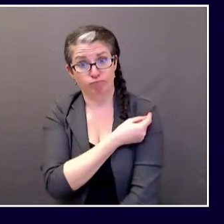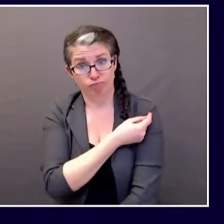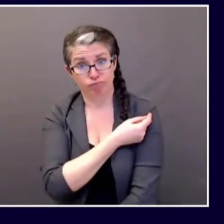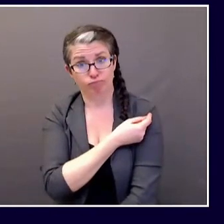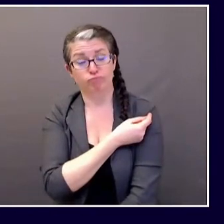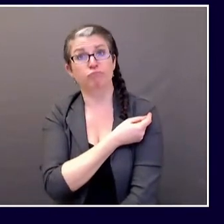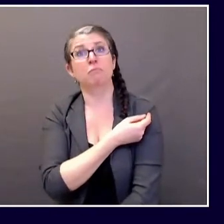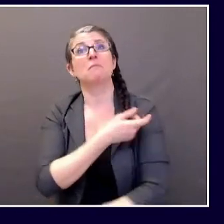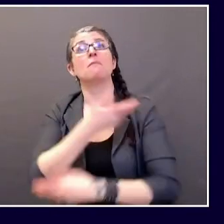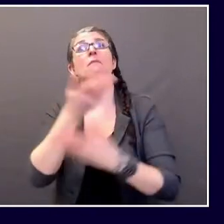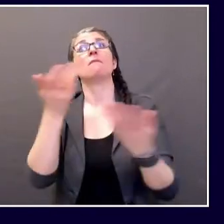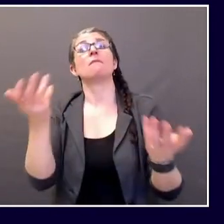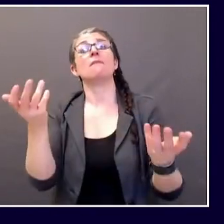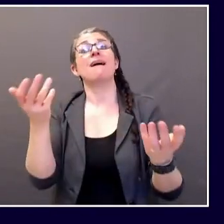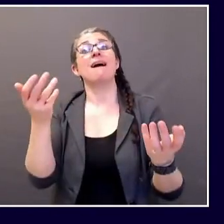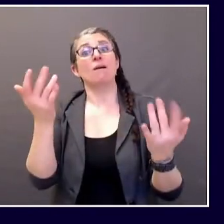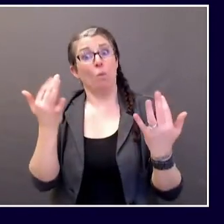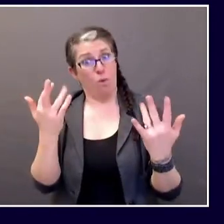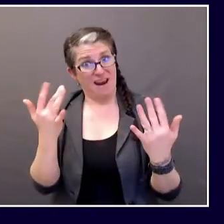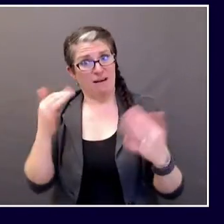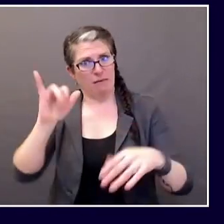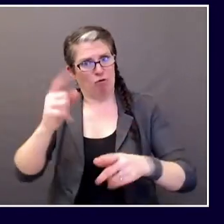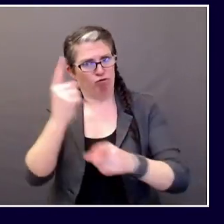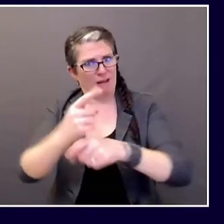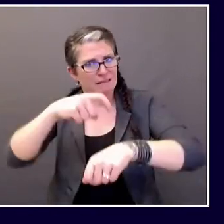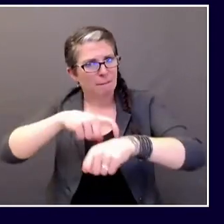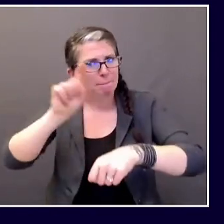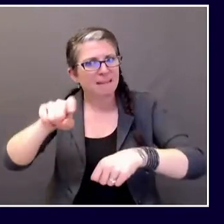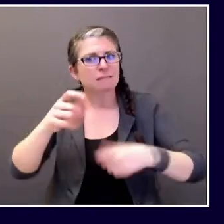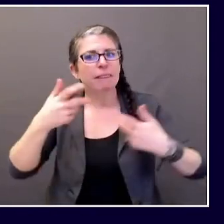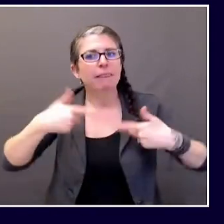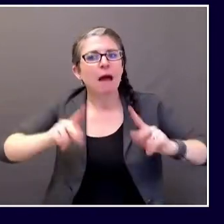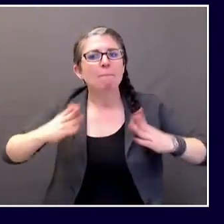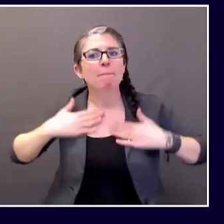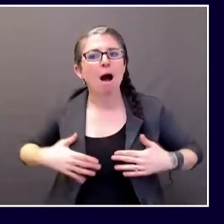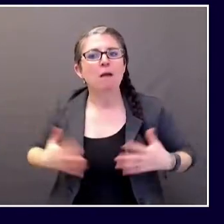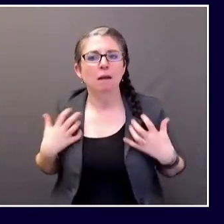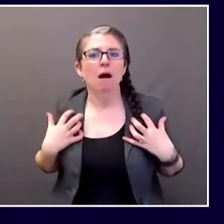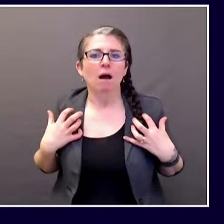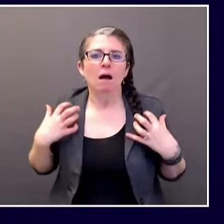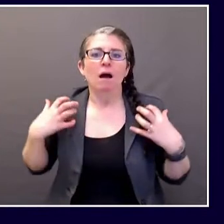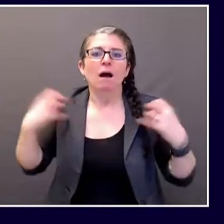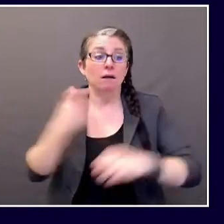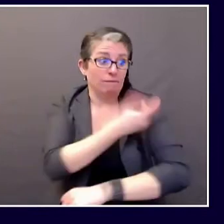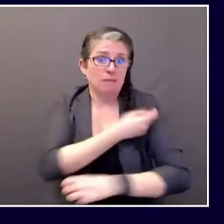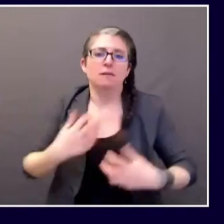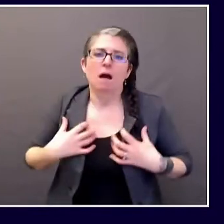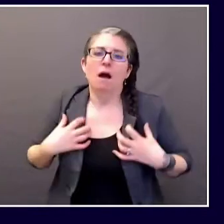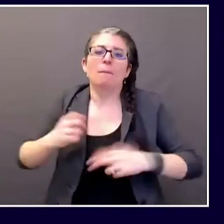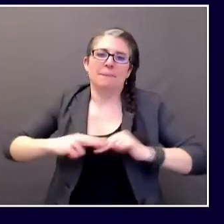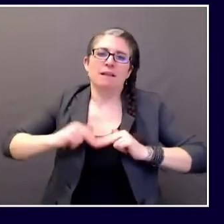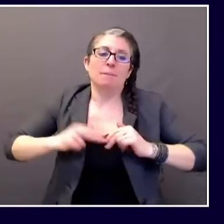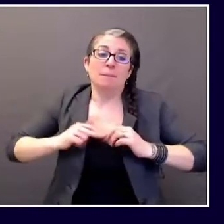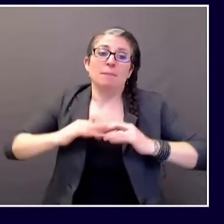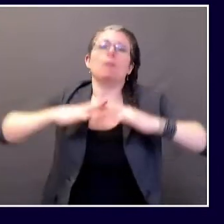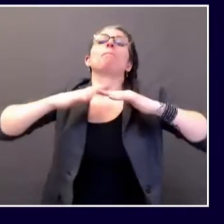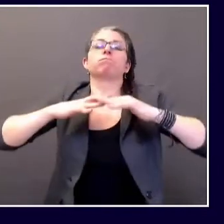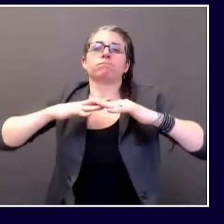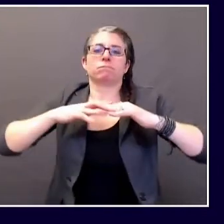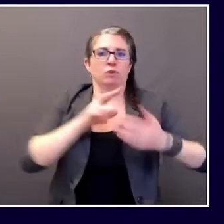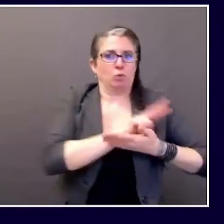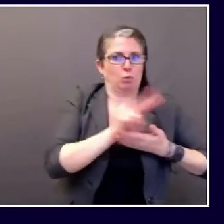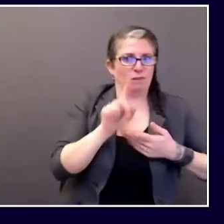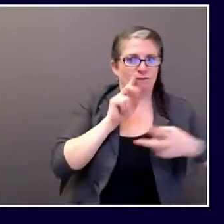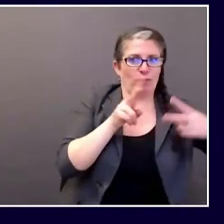Indeed, if anything, we have been underselling the vaccine and its efficacy at reducing the likelihood of transmission. I